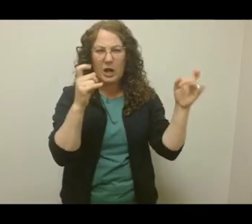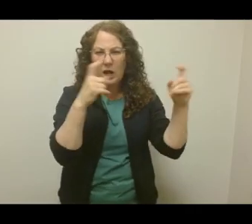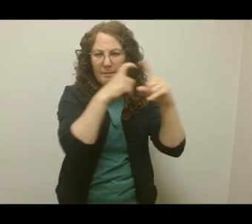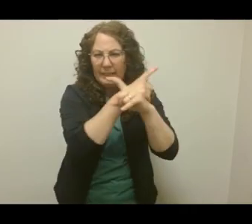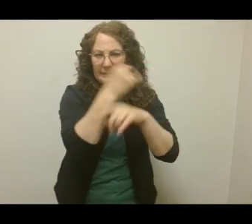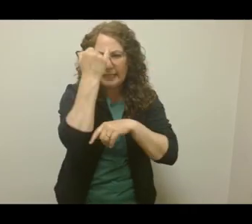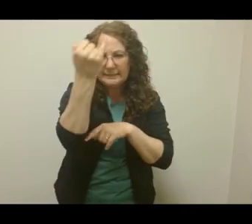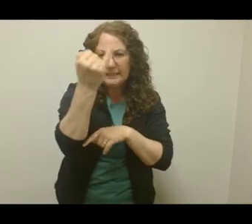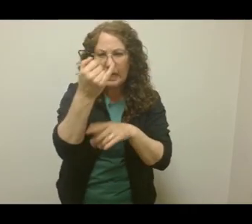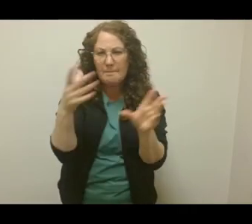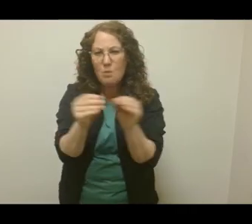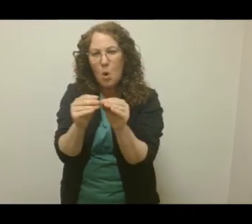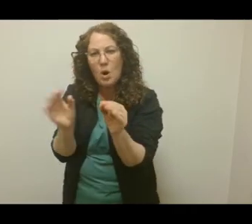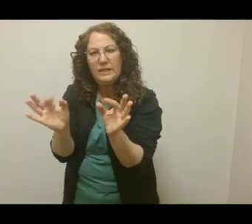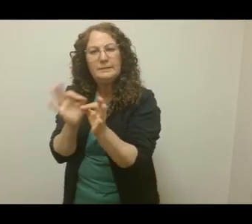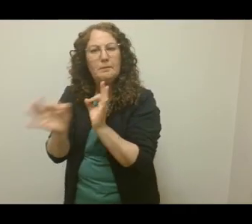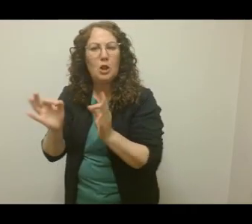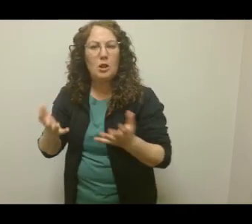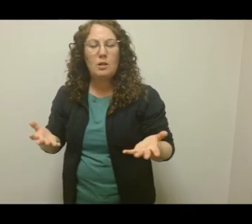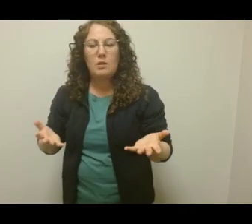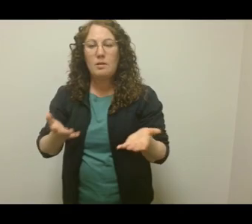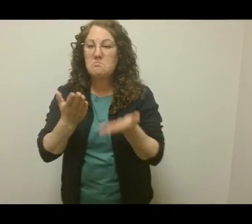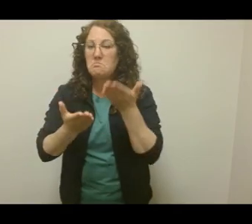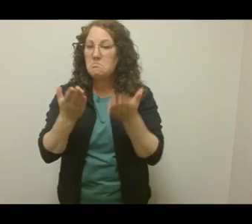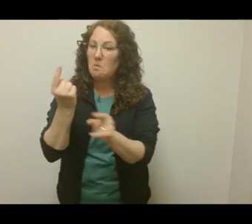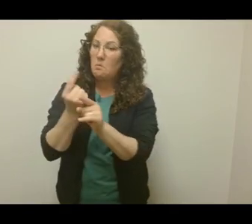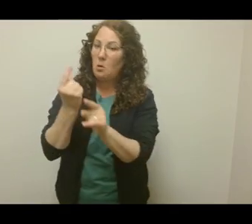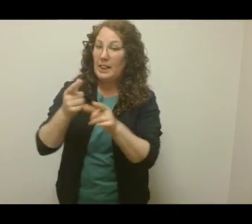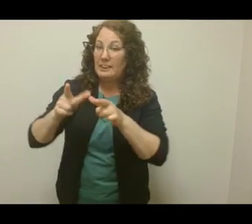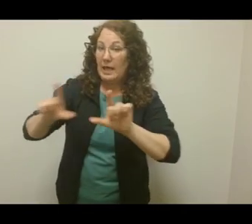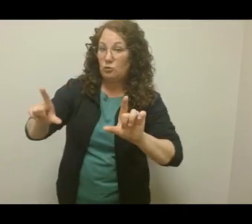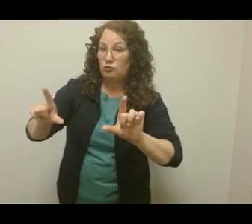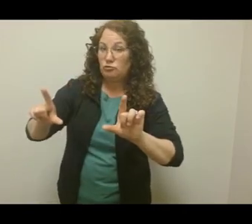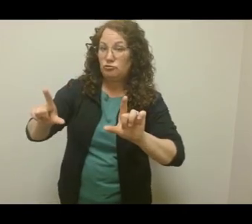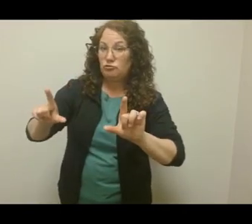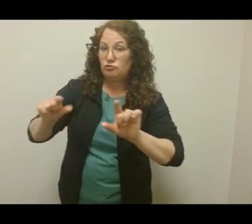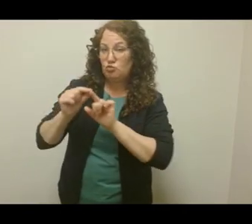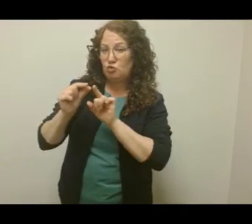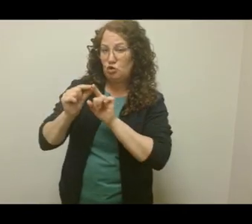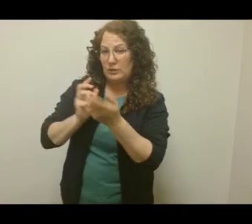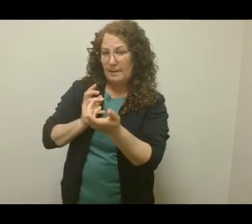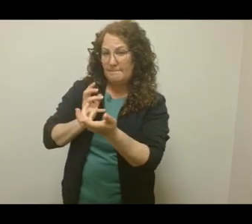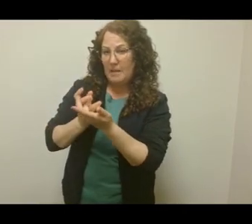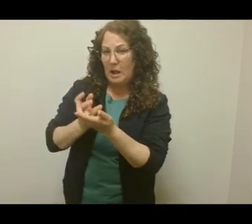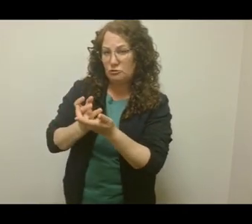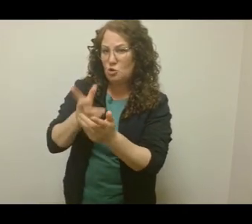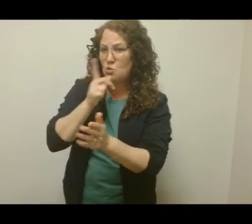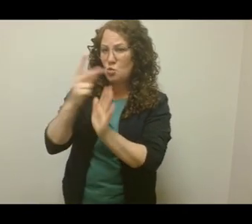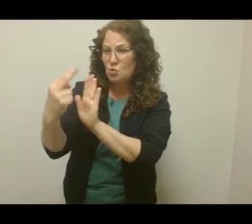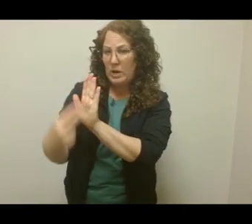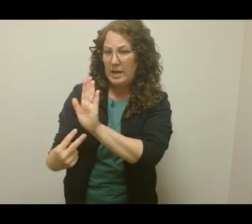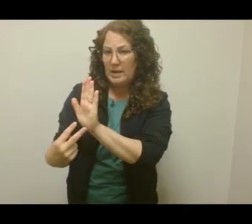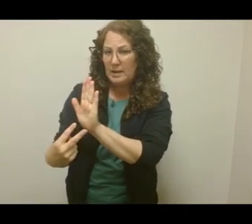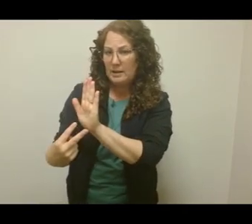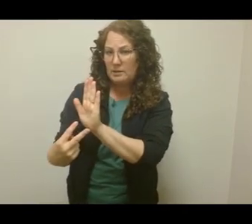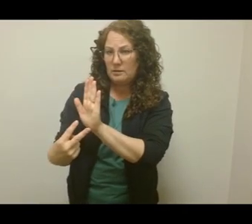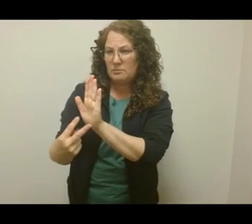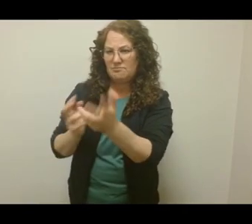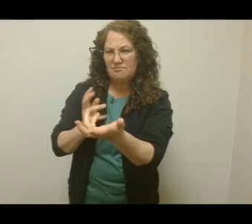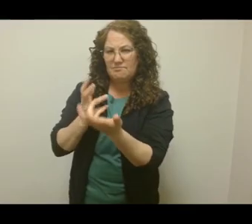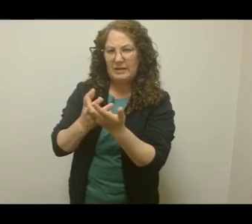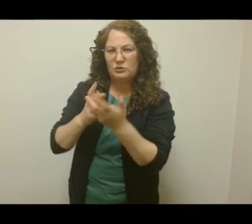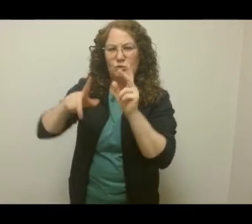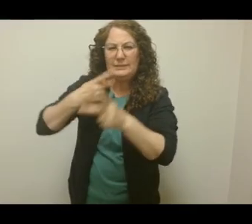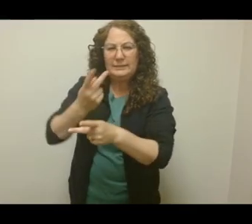Maybe they will choose appropriate language and vocabulary that fits the audience and the format of the writing